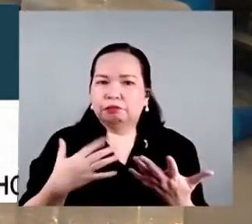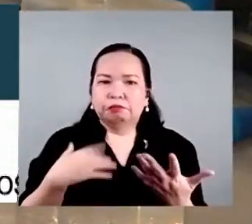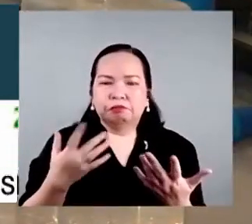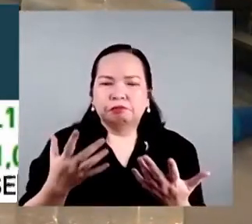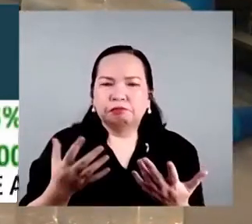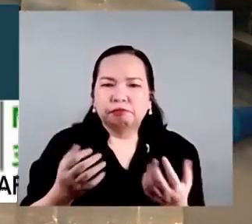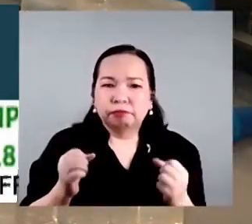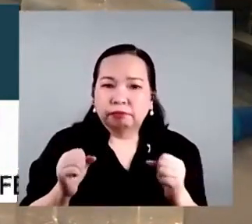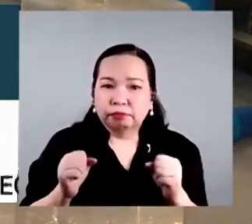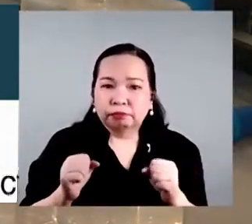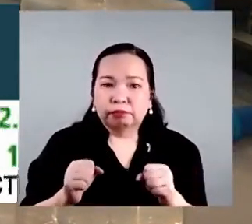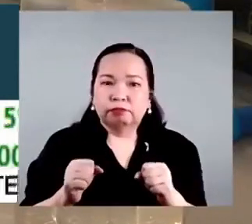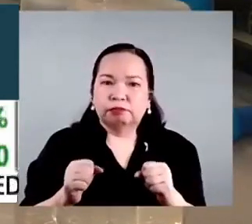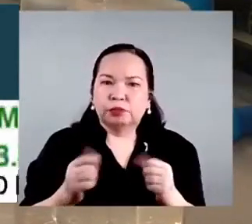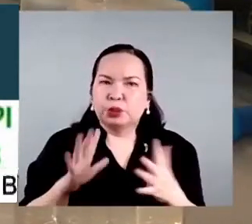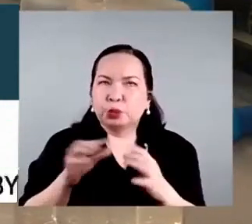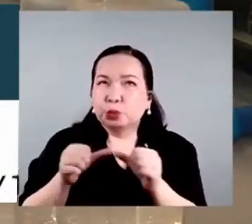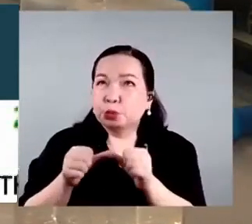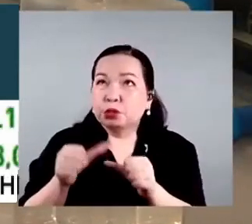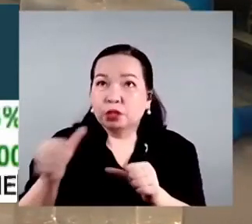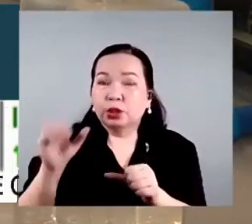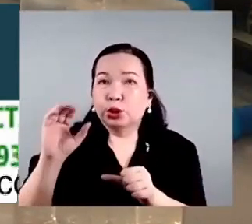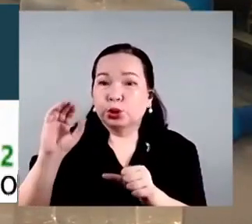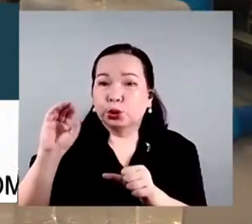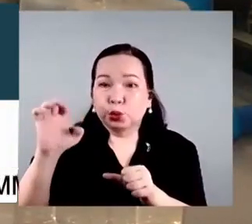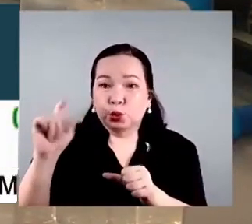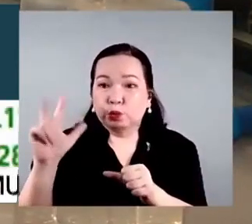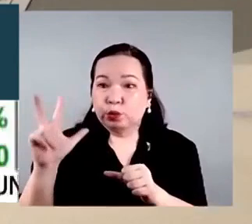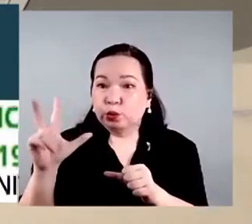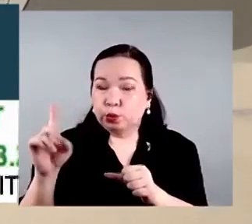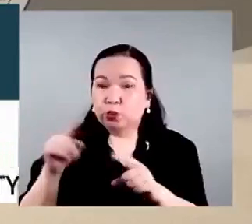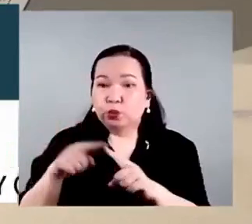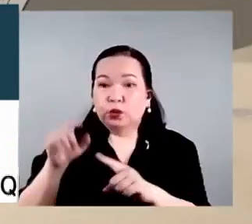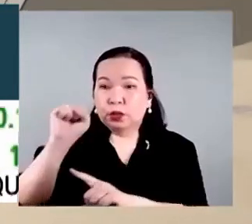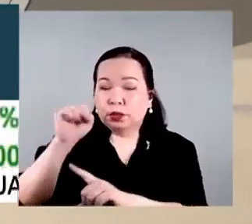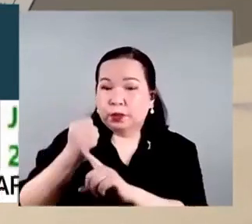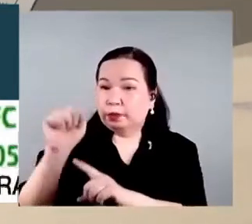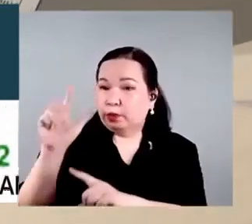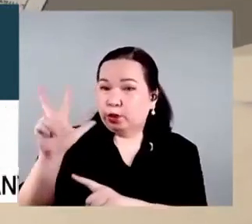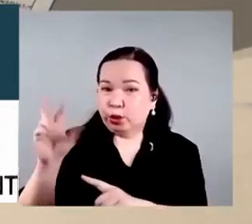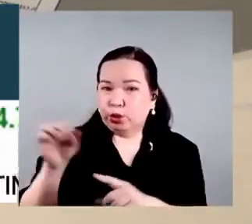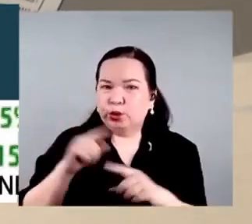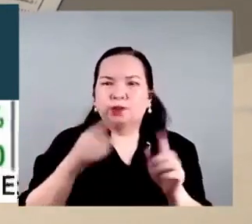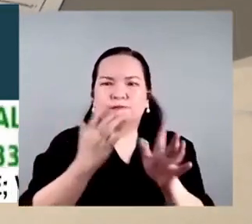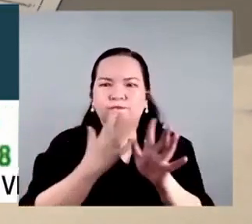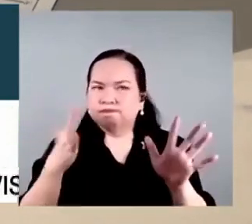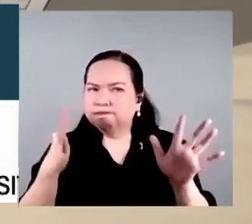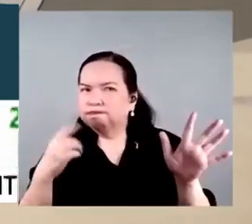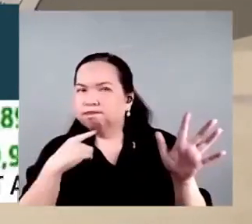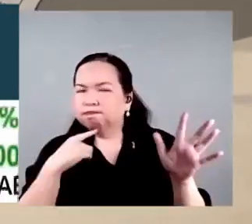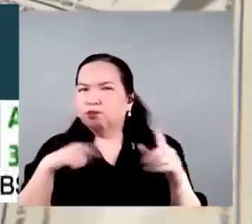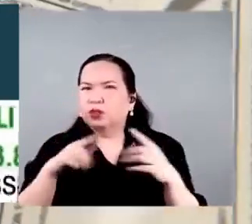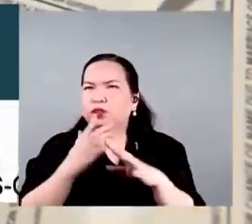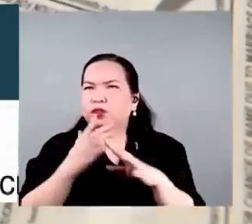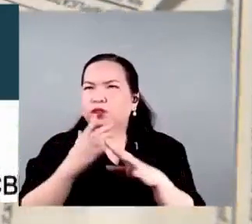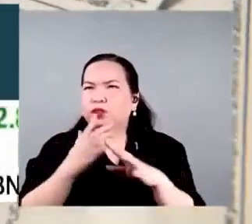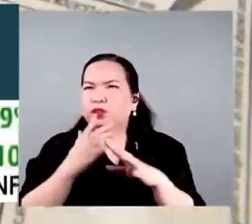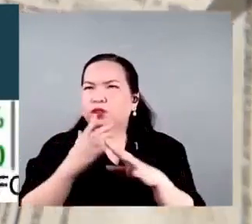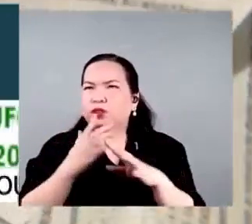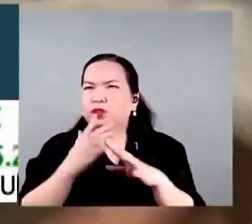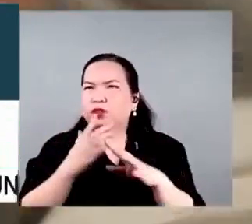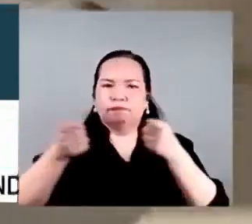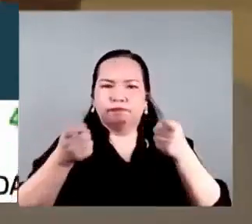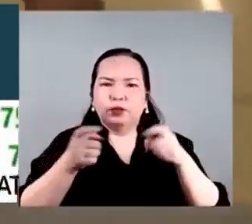31st from September 30. Long lines can still be seen outside registration centers with authorities trying to implement minimum